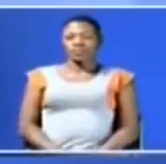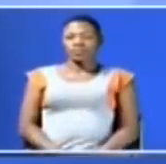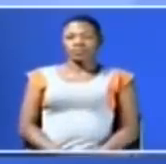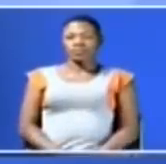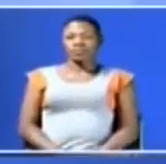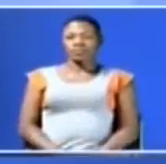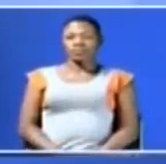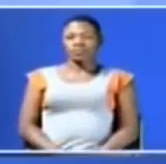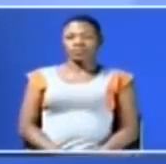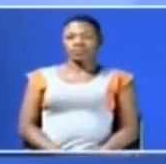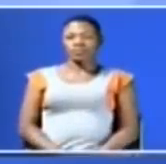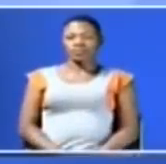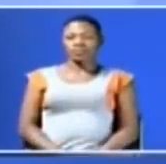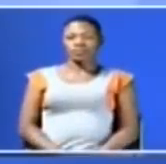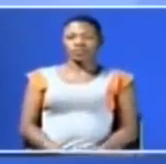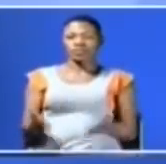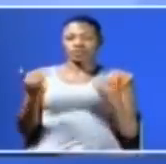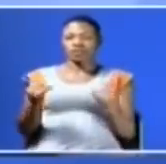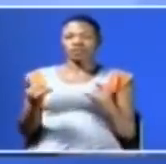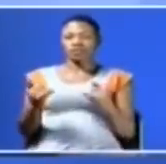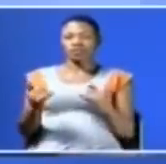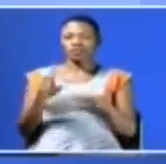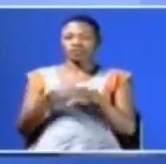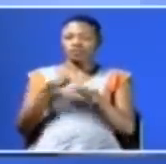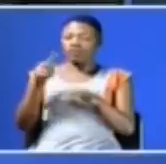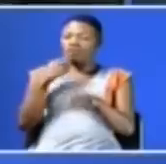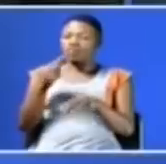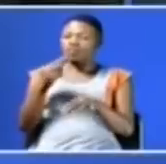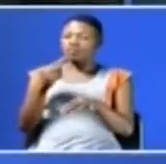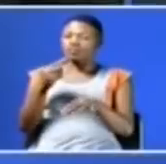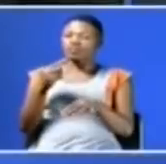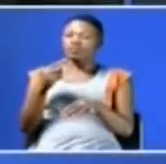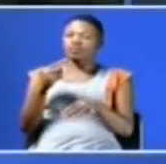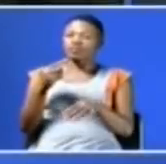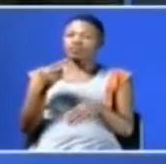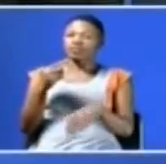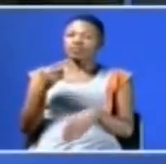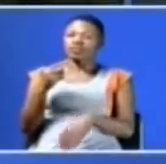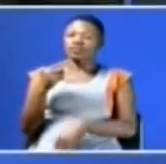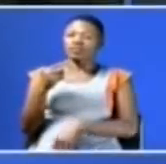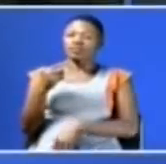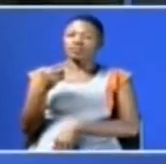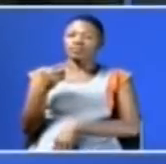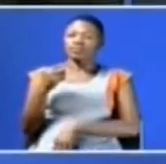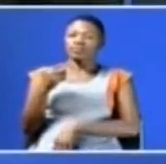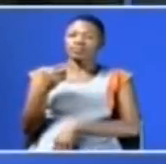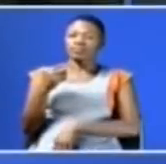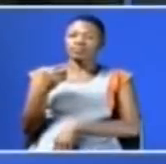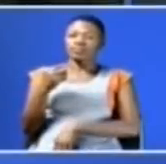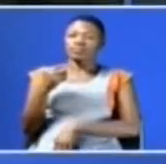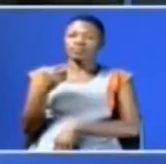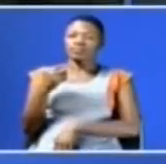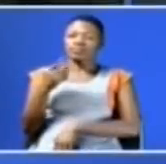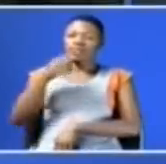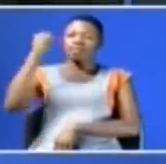Right, so to the point you're making, Carol, then, is that there's been, the politicians have